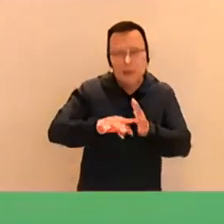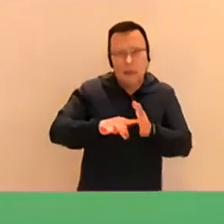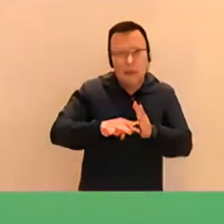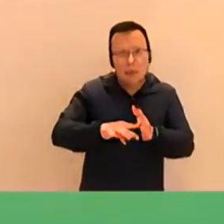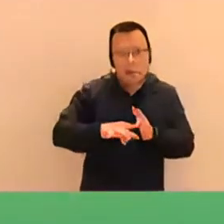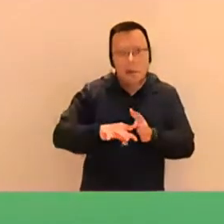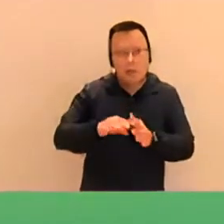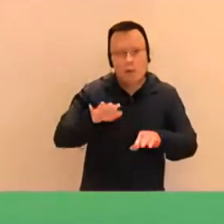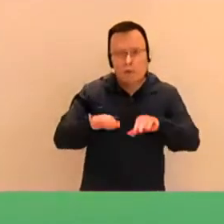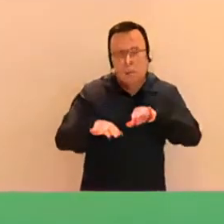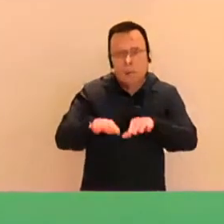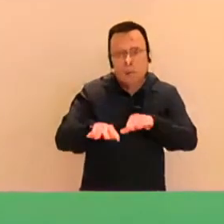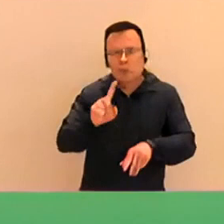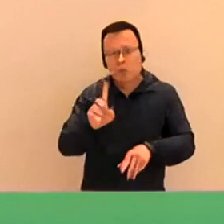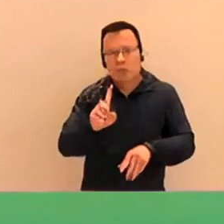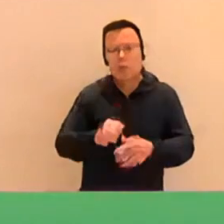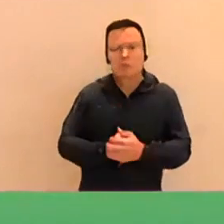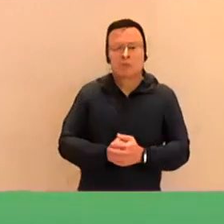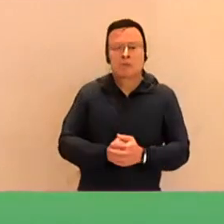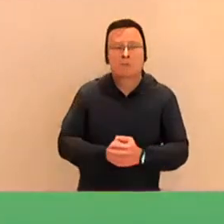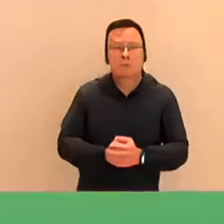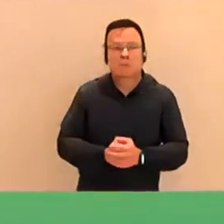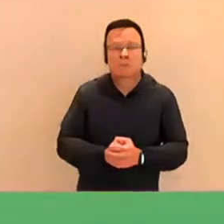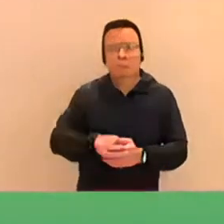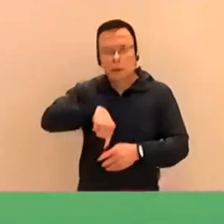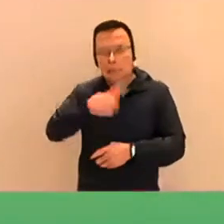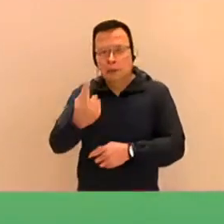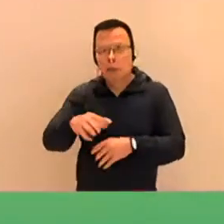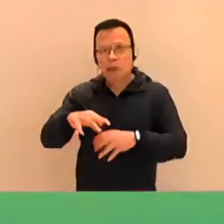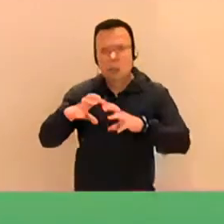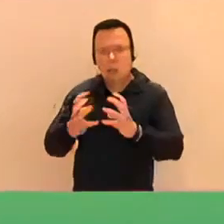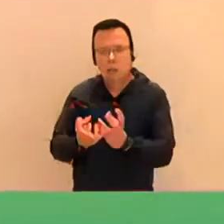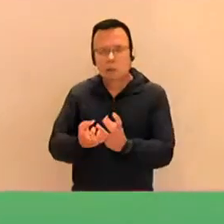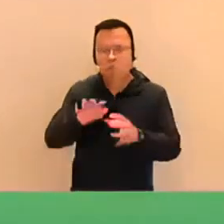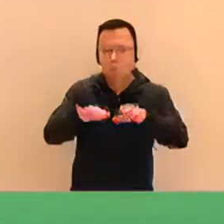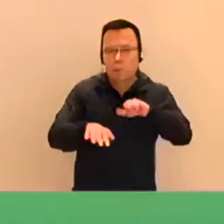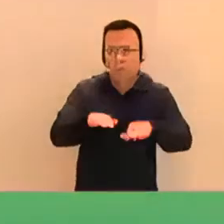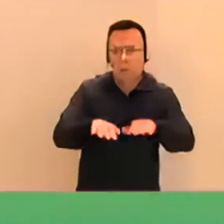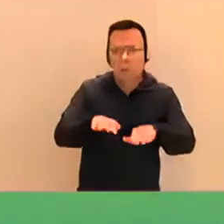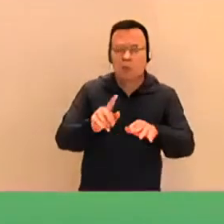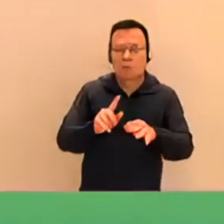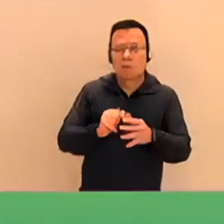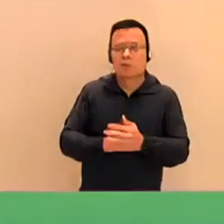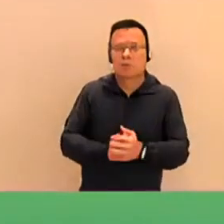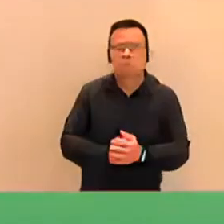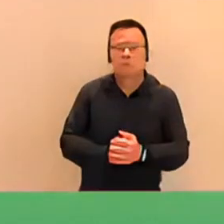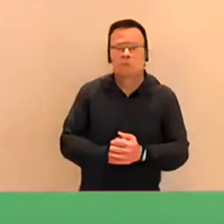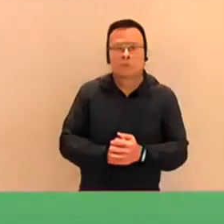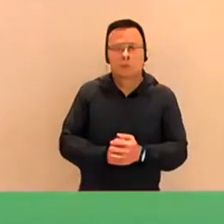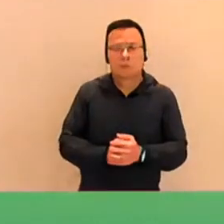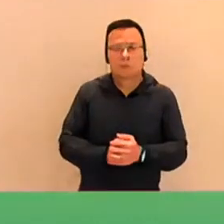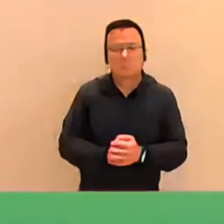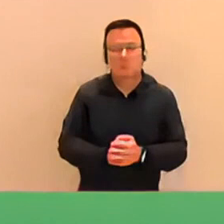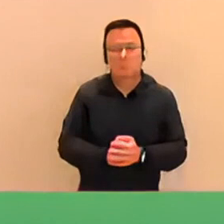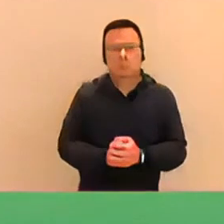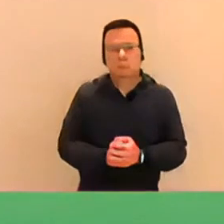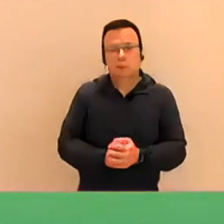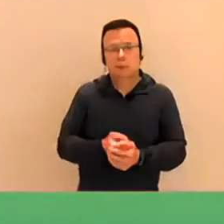use these kind of indicators. That means 1 kilowatt hour of electricity